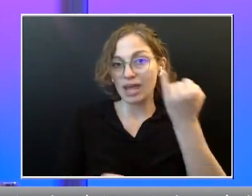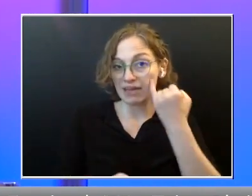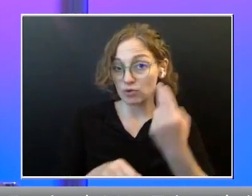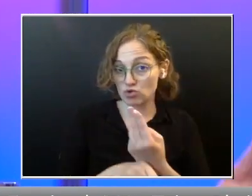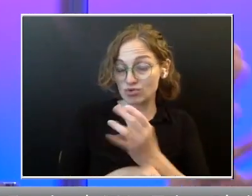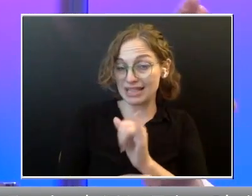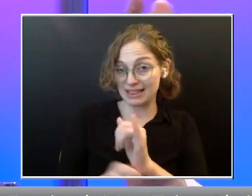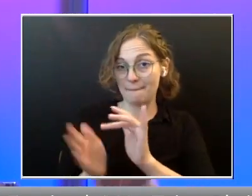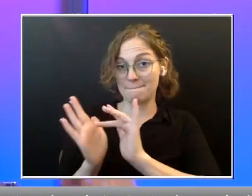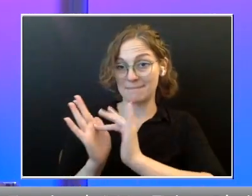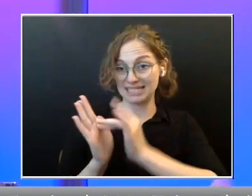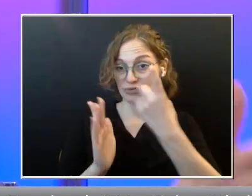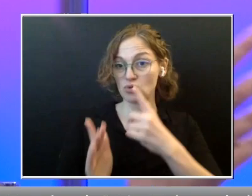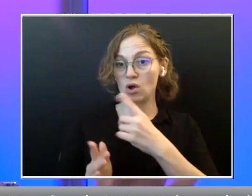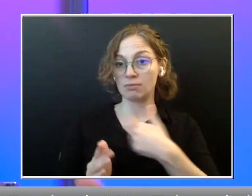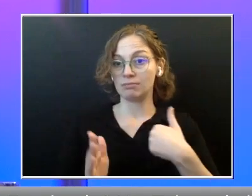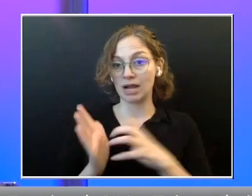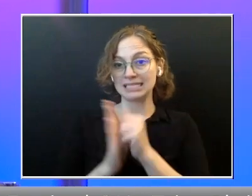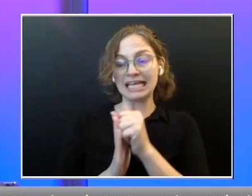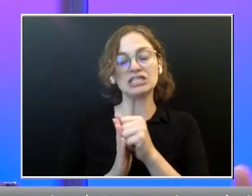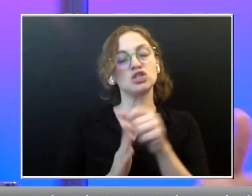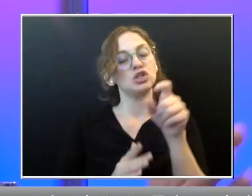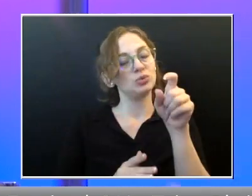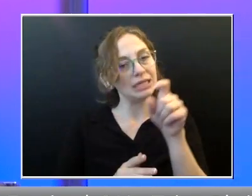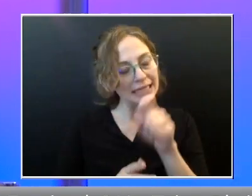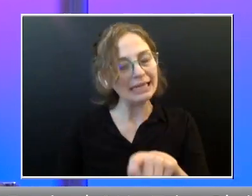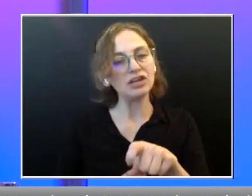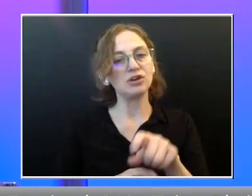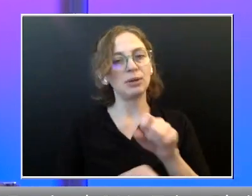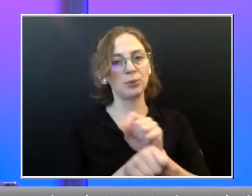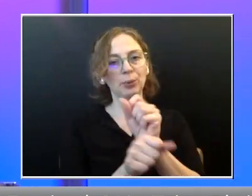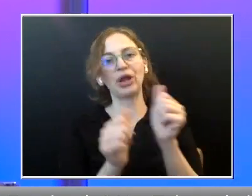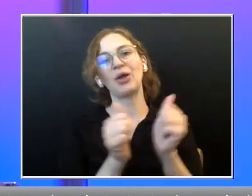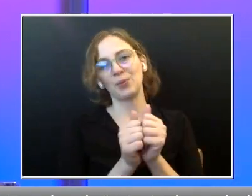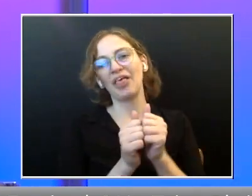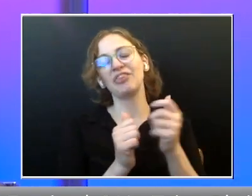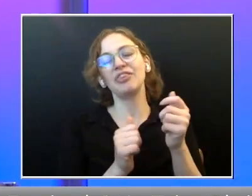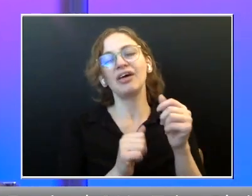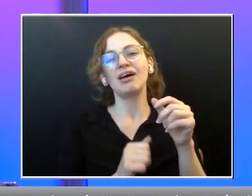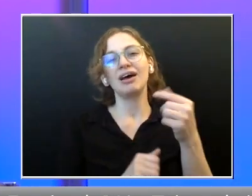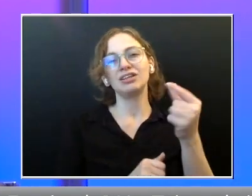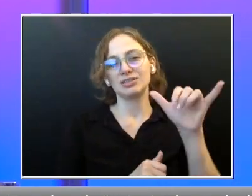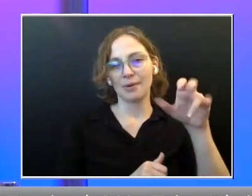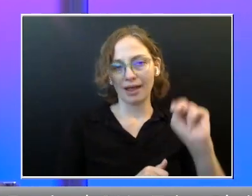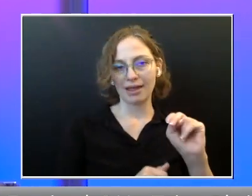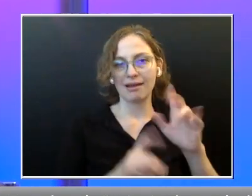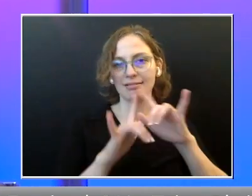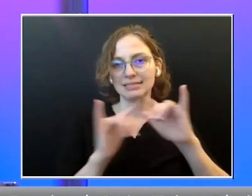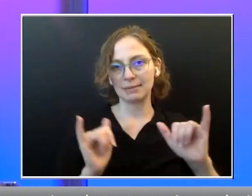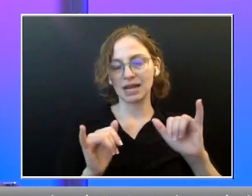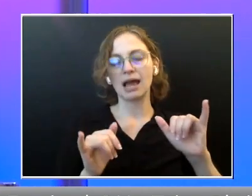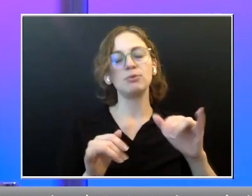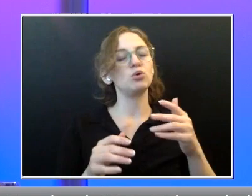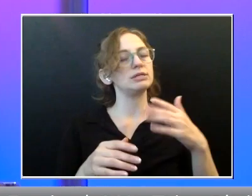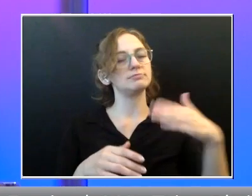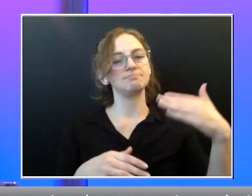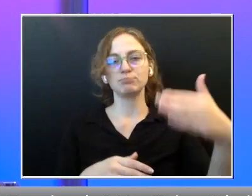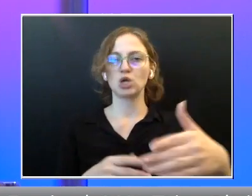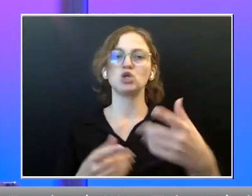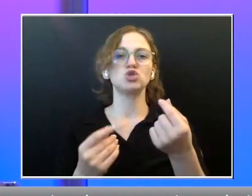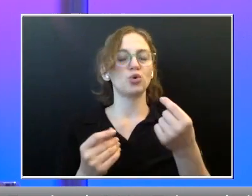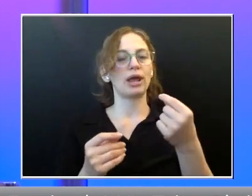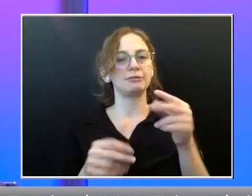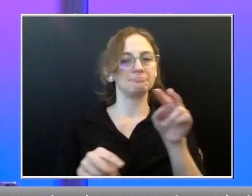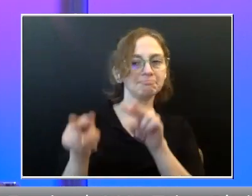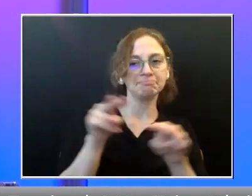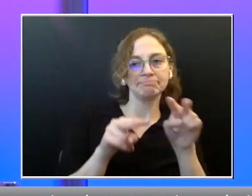who's comfortable doing surveillance, doing biopsies, and making sure that nothing is being missed. Okay. But the majority of patients do